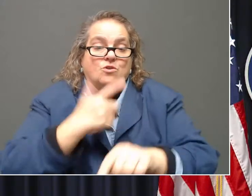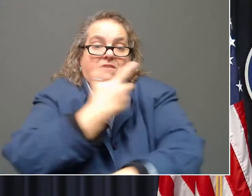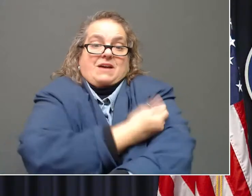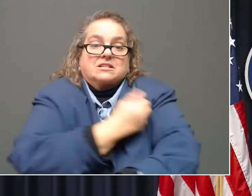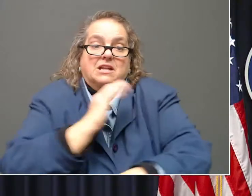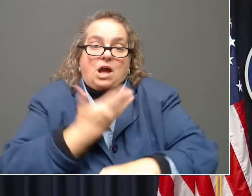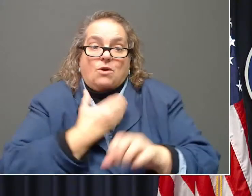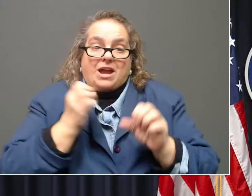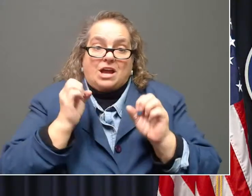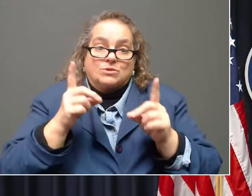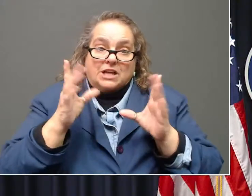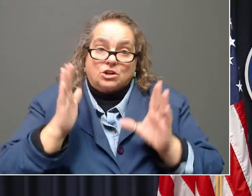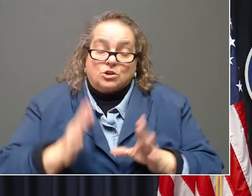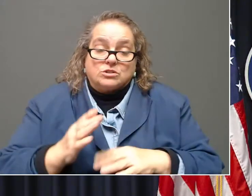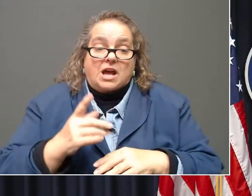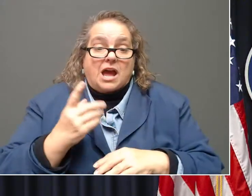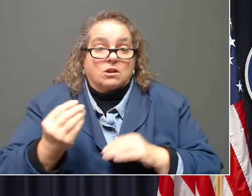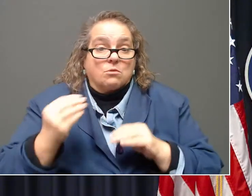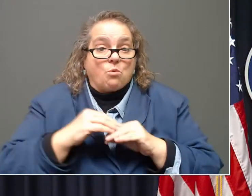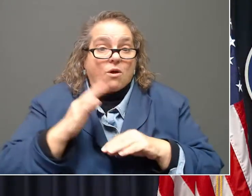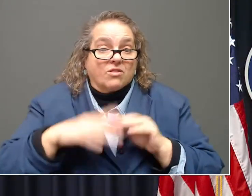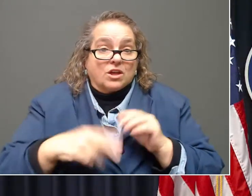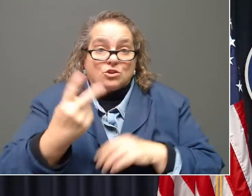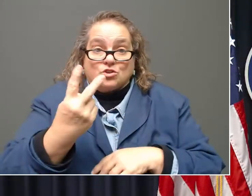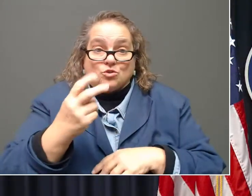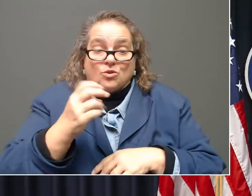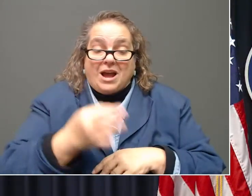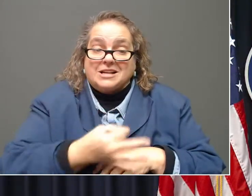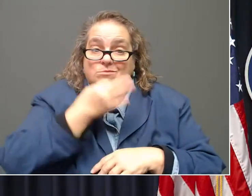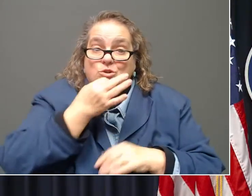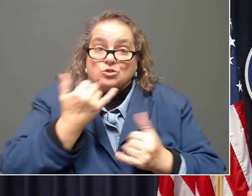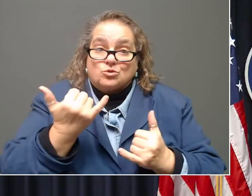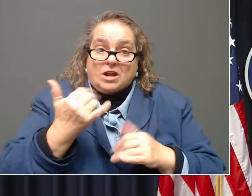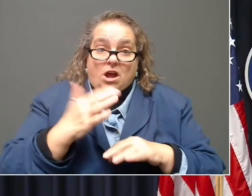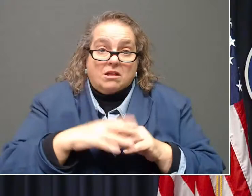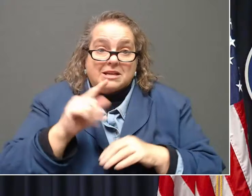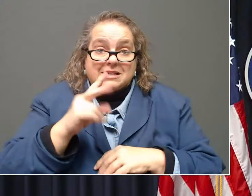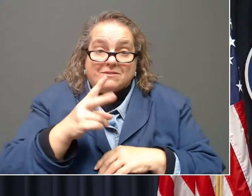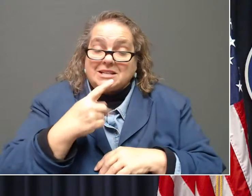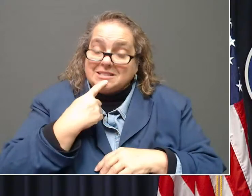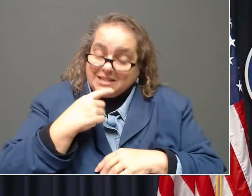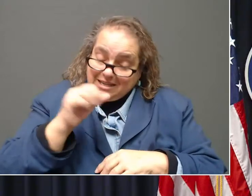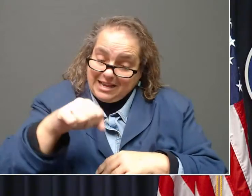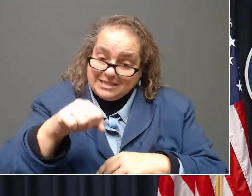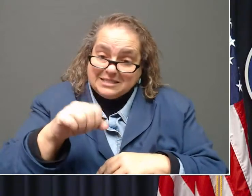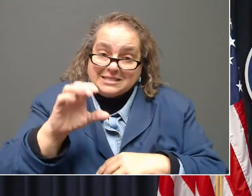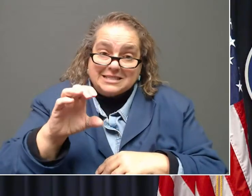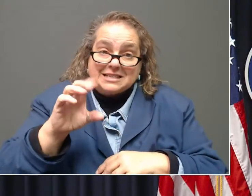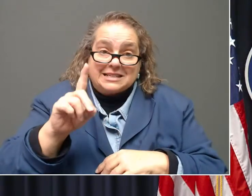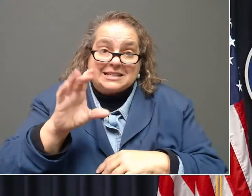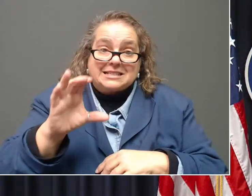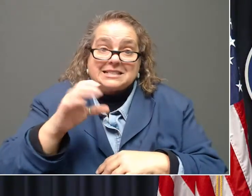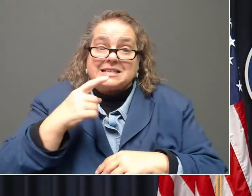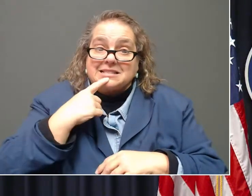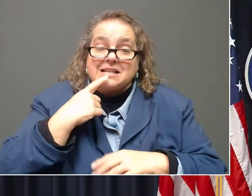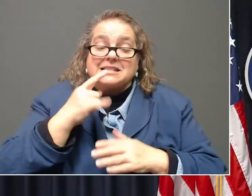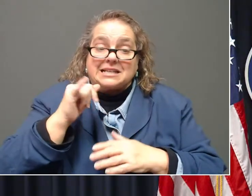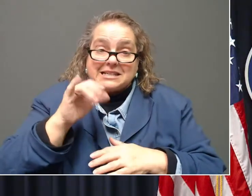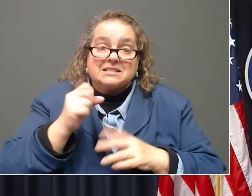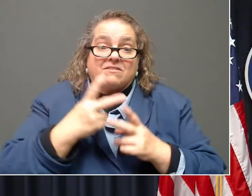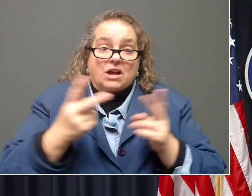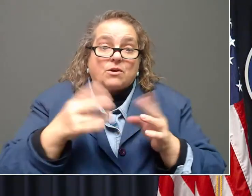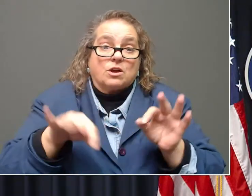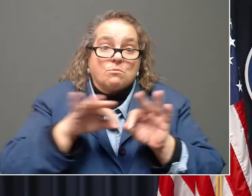start next week. The other piece of the question was on the Walmarts. That was part of our K through 12